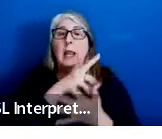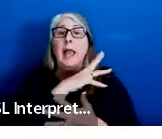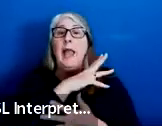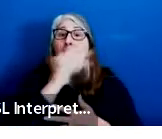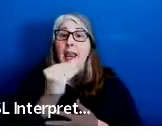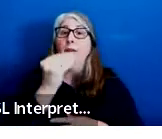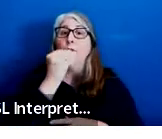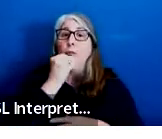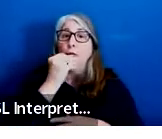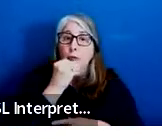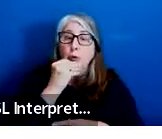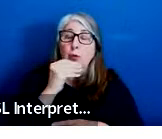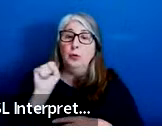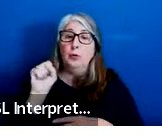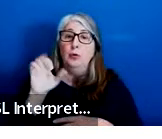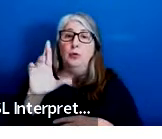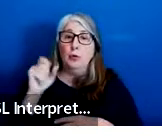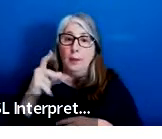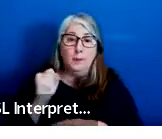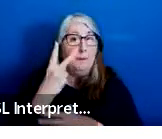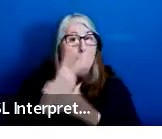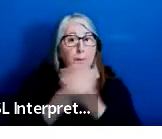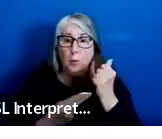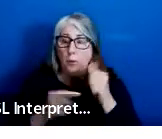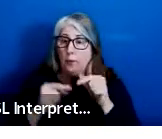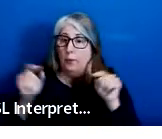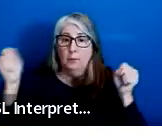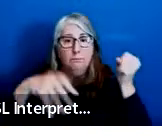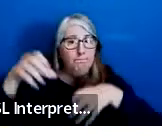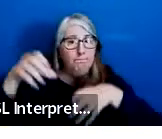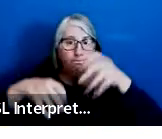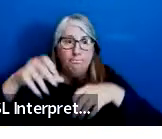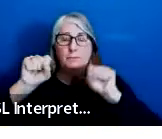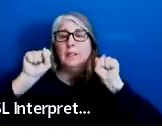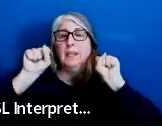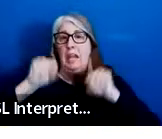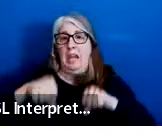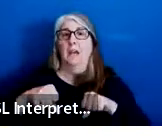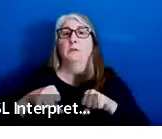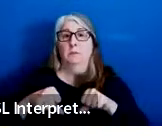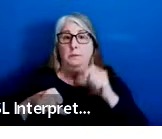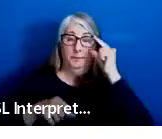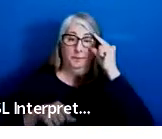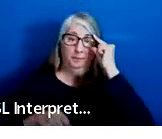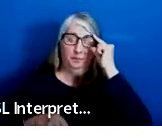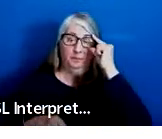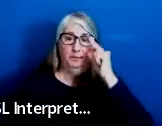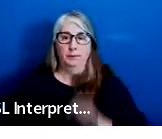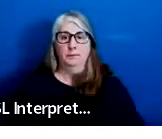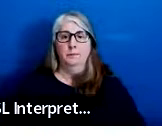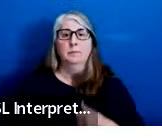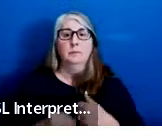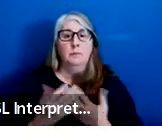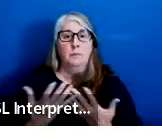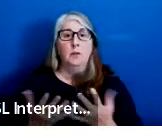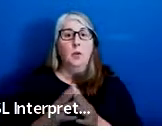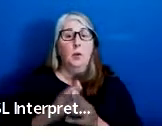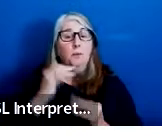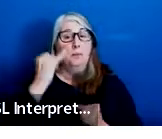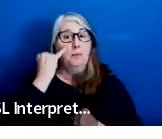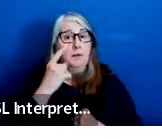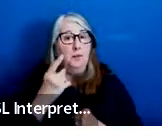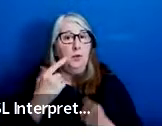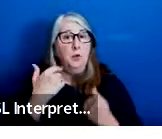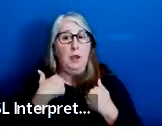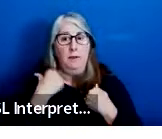time or only one of them. However you want to use it, those things can go into the green cart. So if you got the